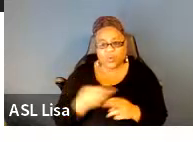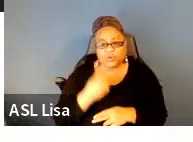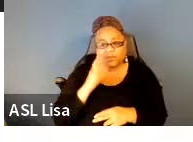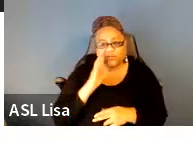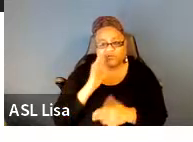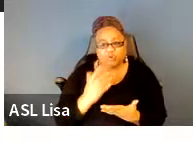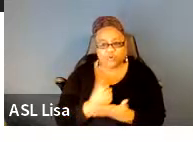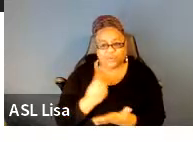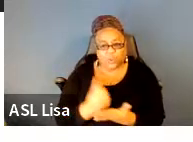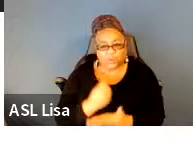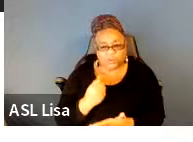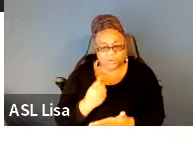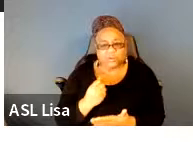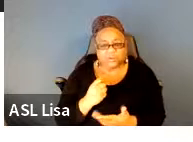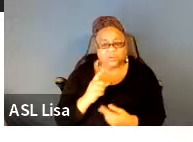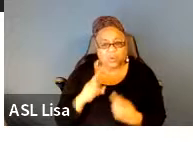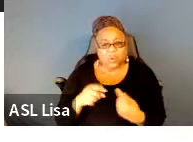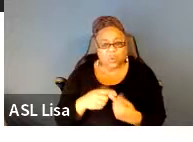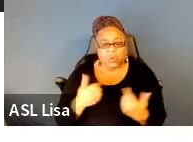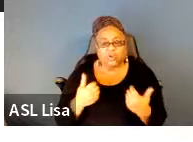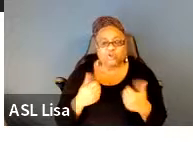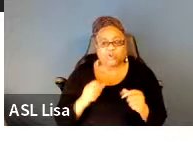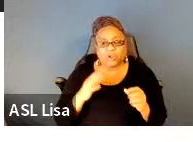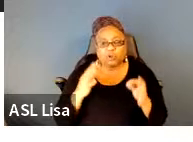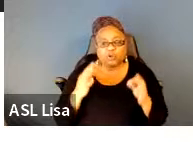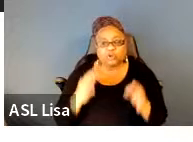determine compliance. Our website is